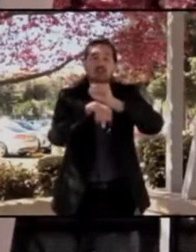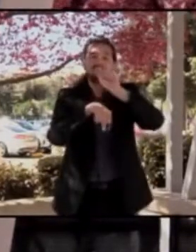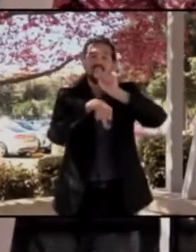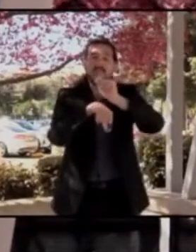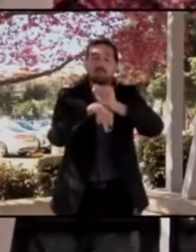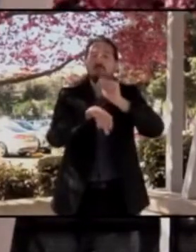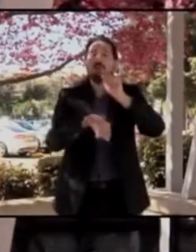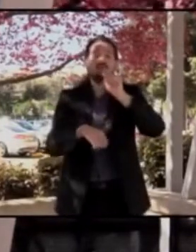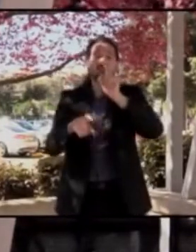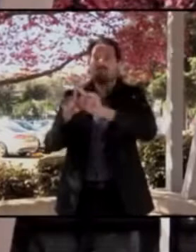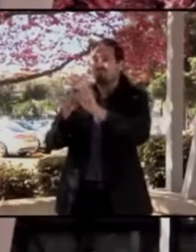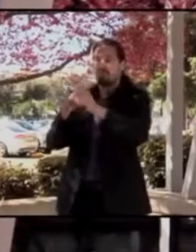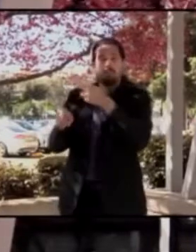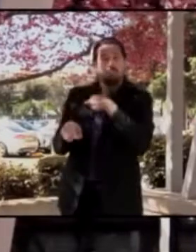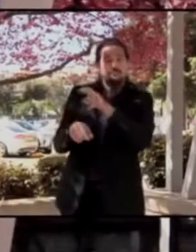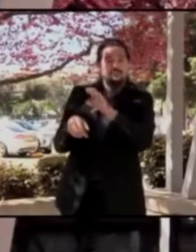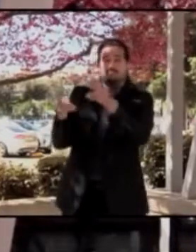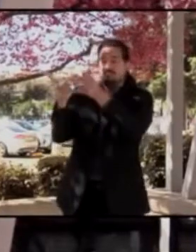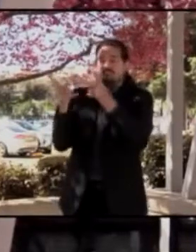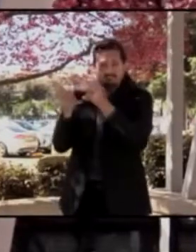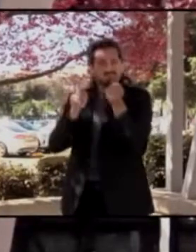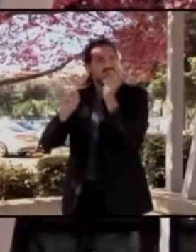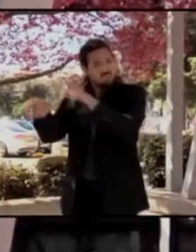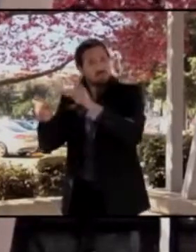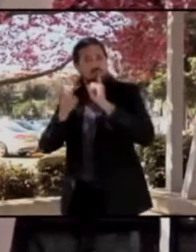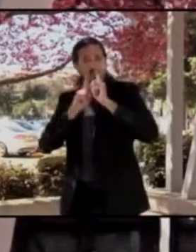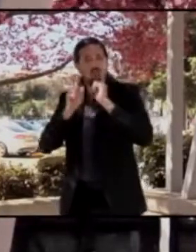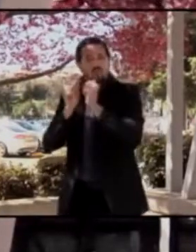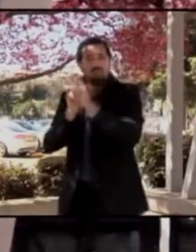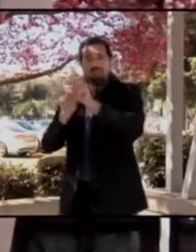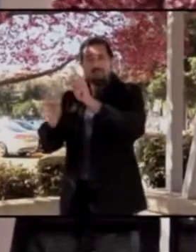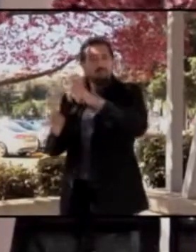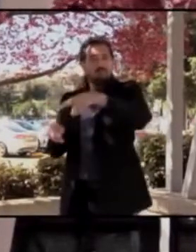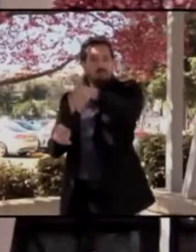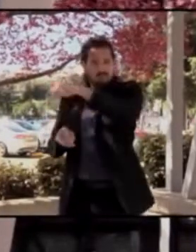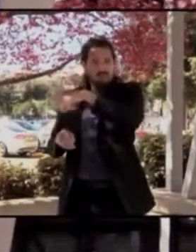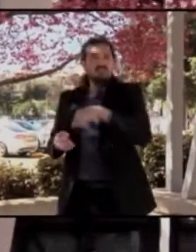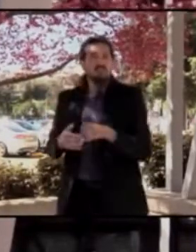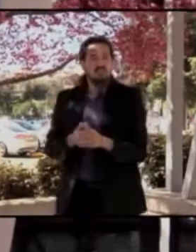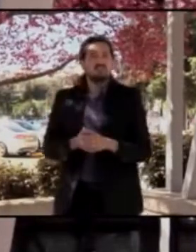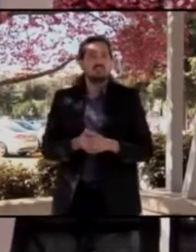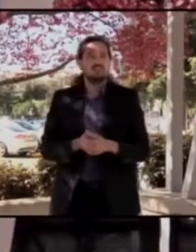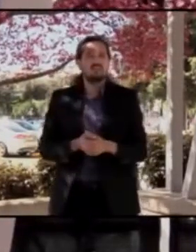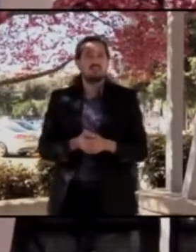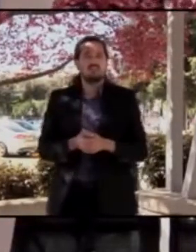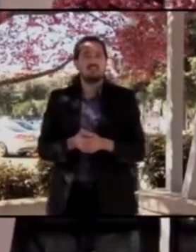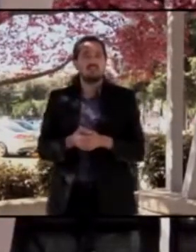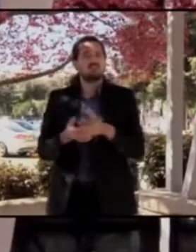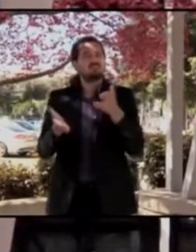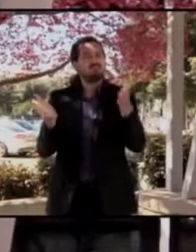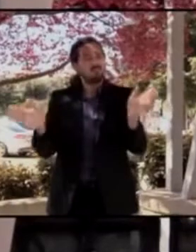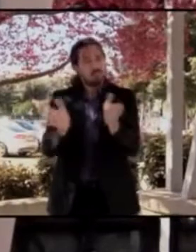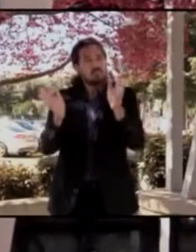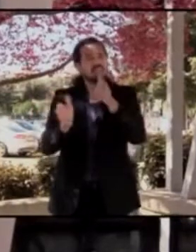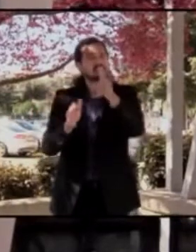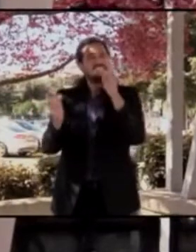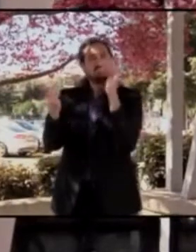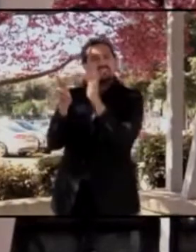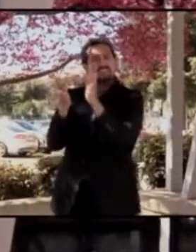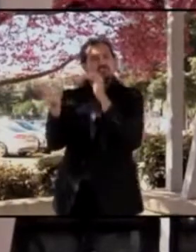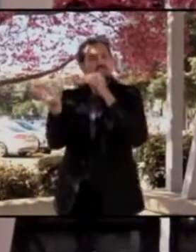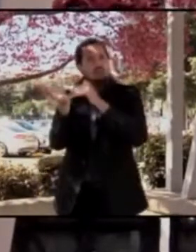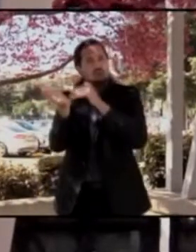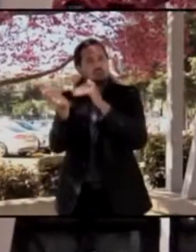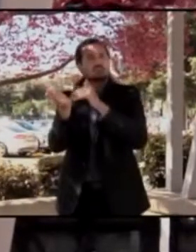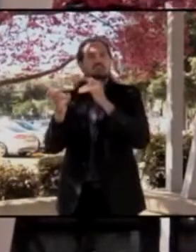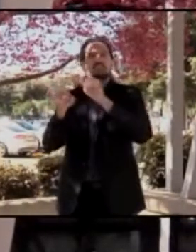We encourage you, if you have a trusted healthcare provider, talk this over with your healthcare provider. Talk with people who've